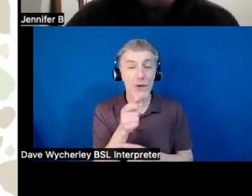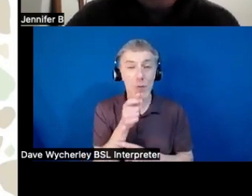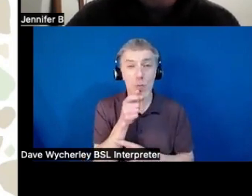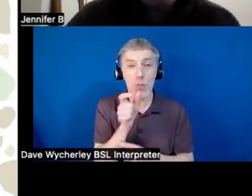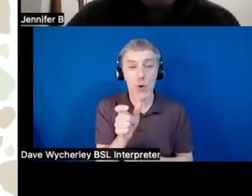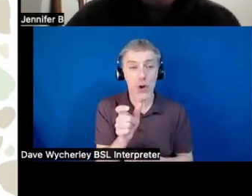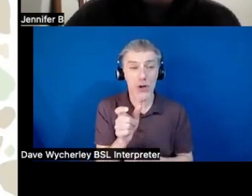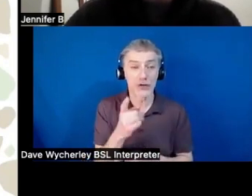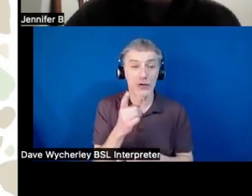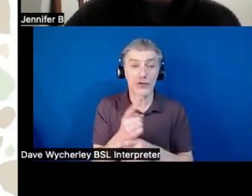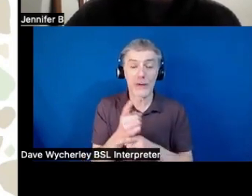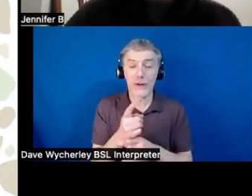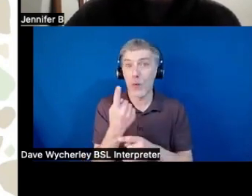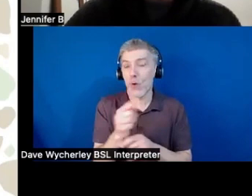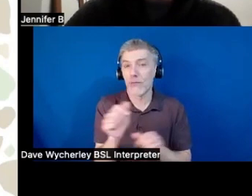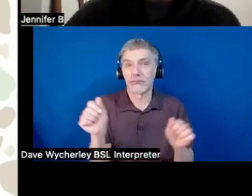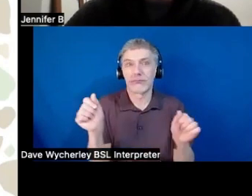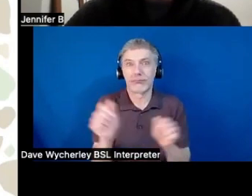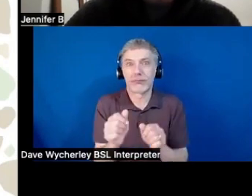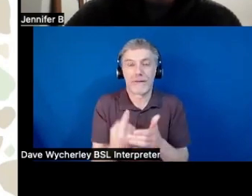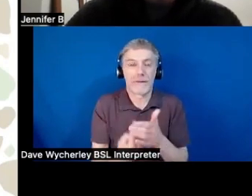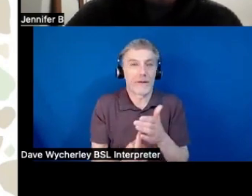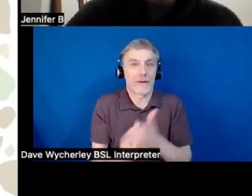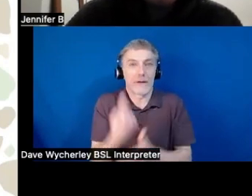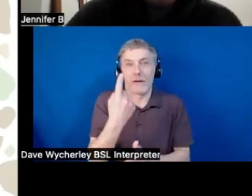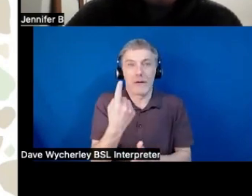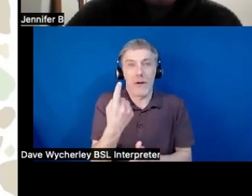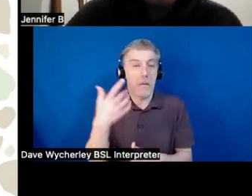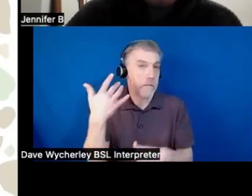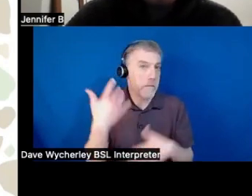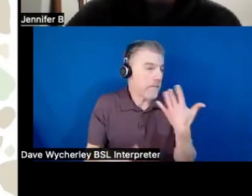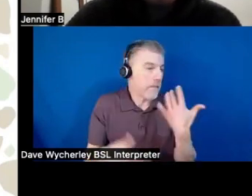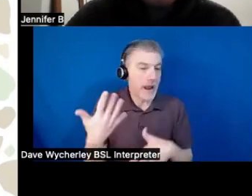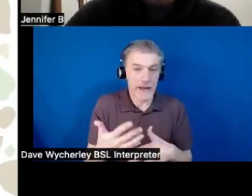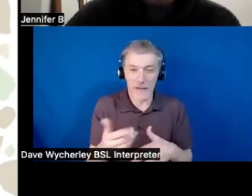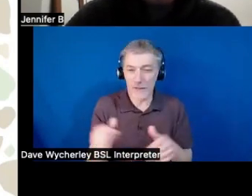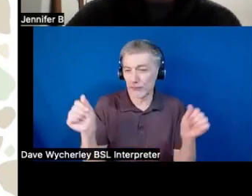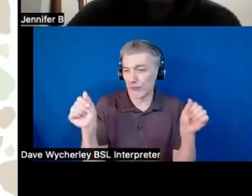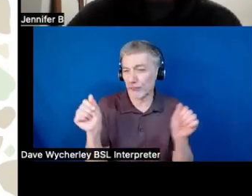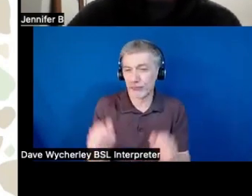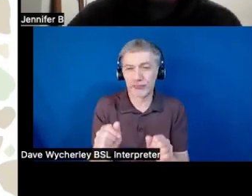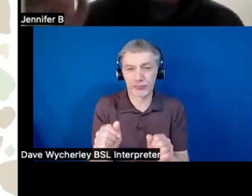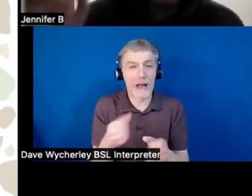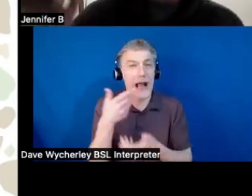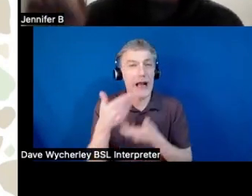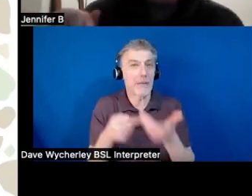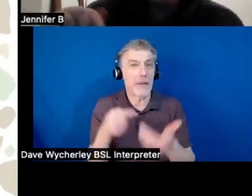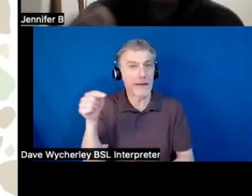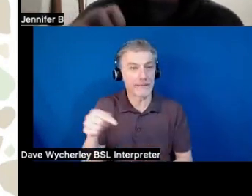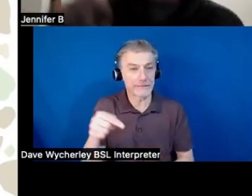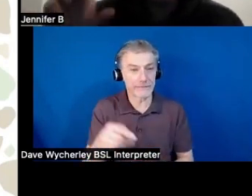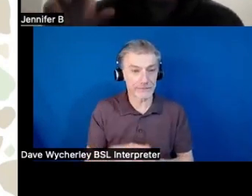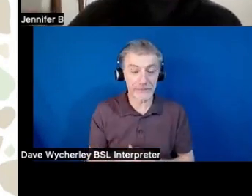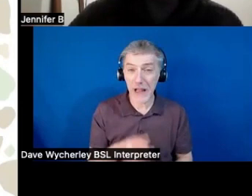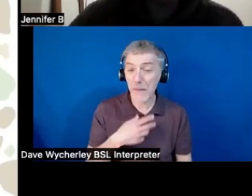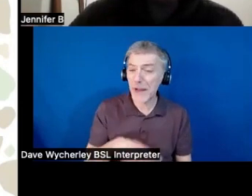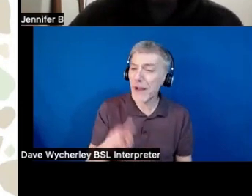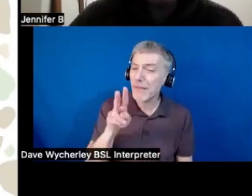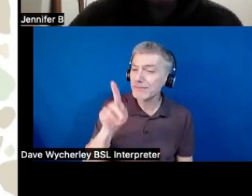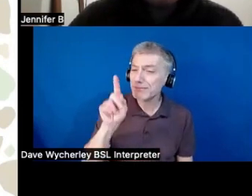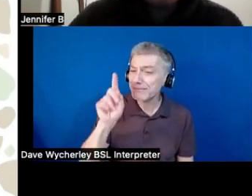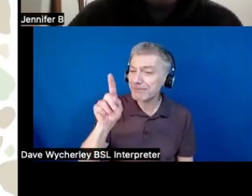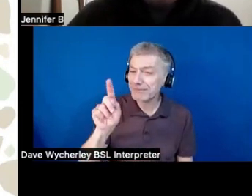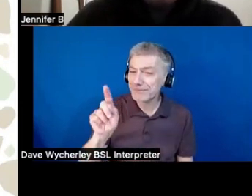persistent pain. And I was kind of scrolling through this archive today and clicking on the function which is show me a